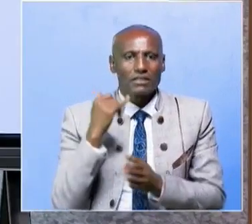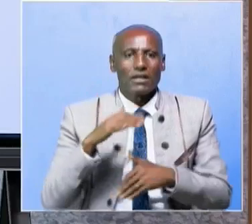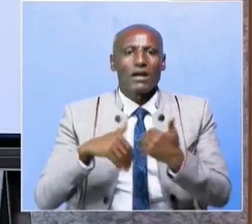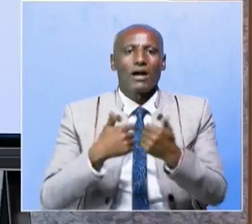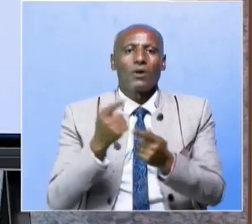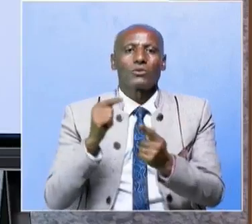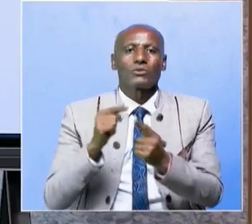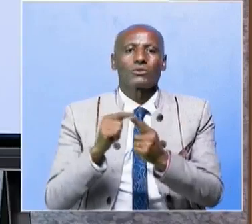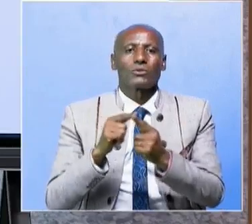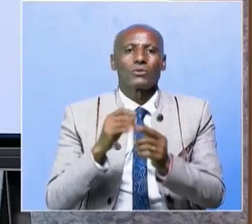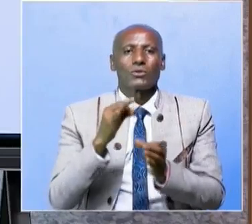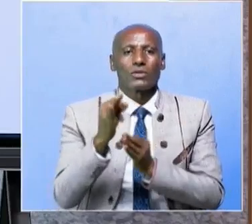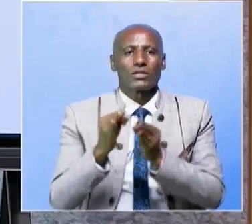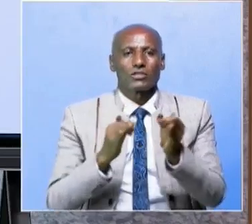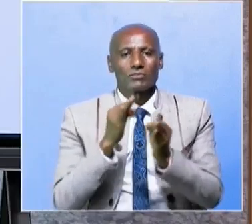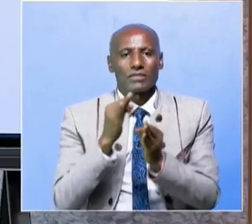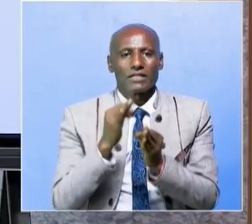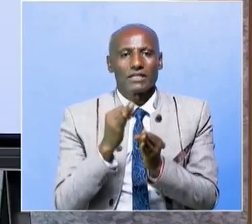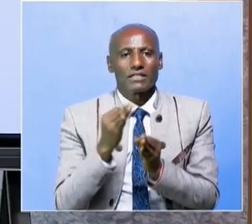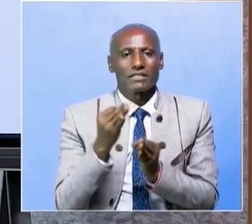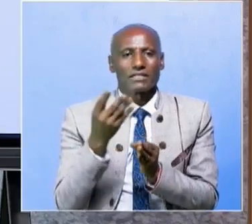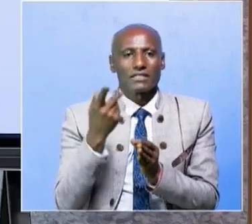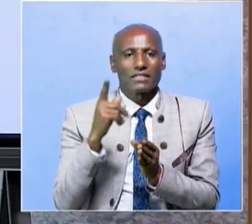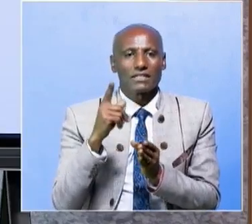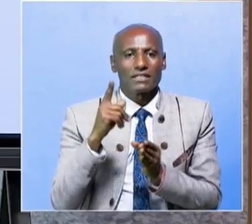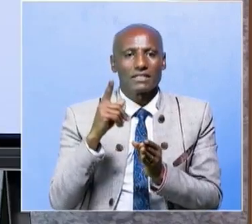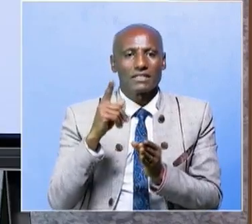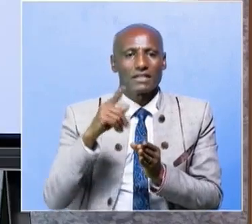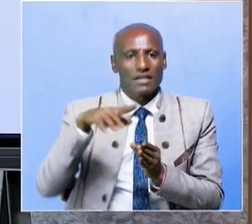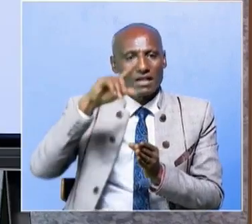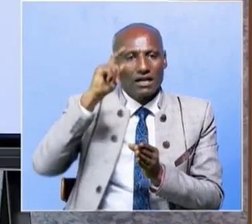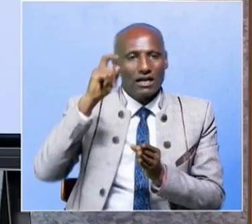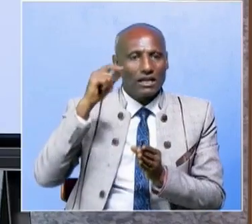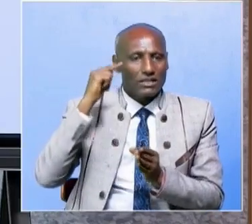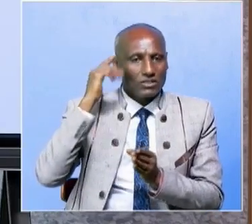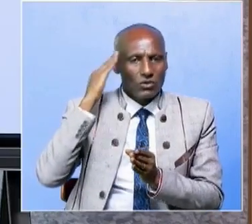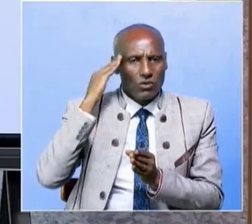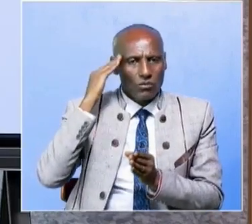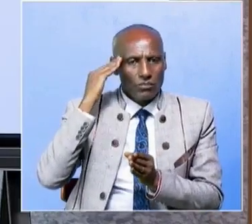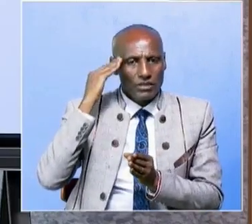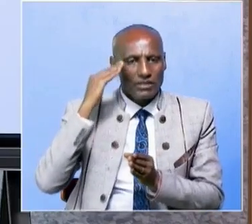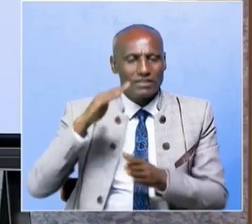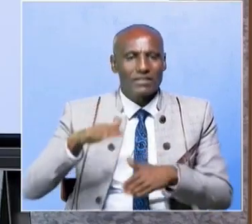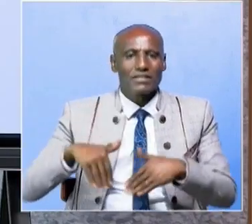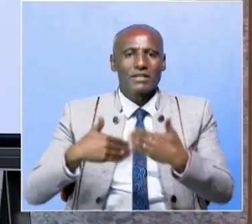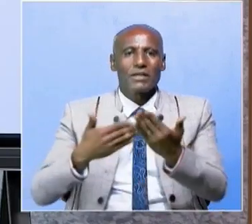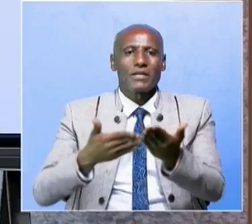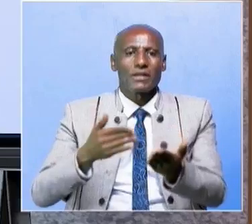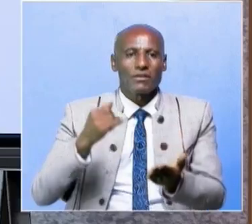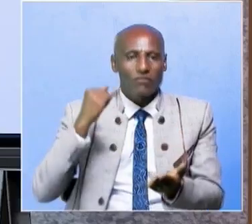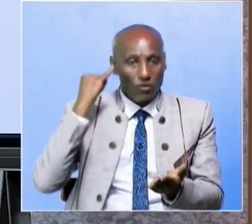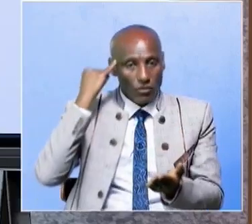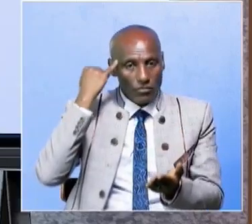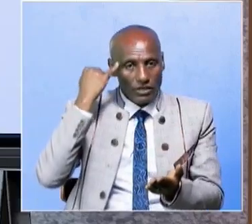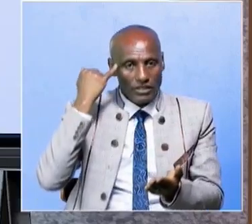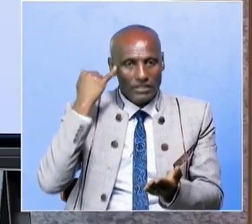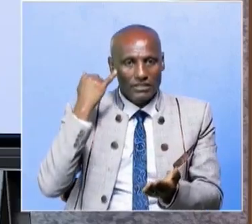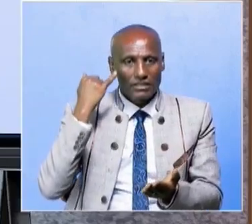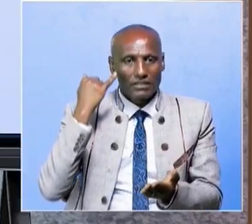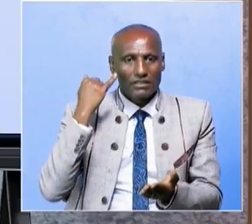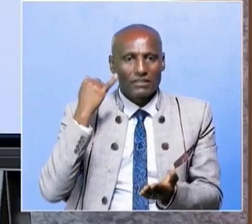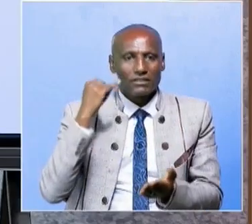express, ask opinion, and give opinion, I want us to go back a little further and have a